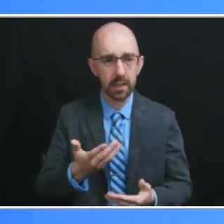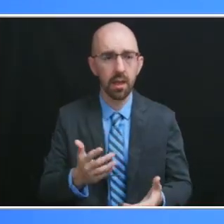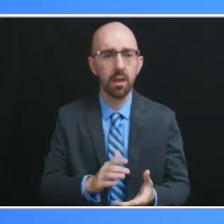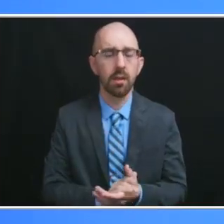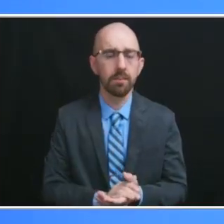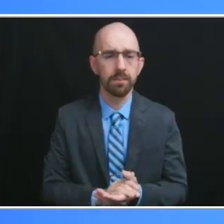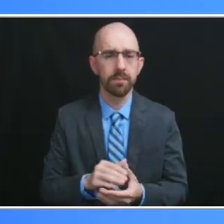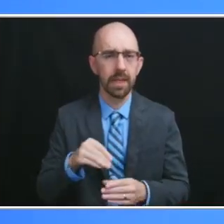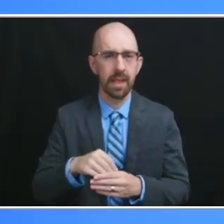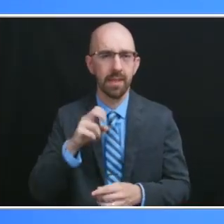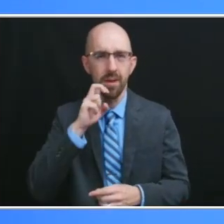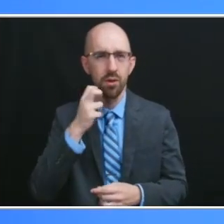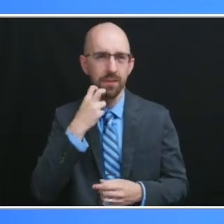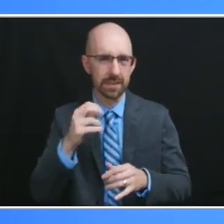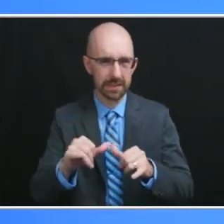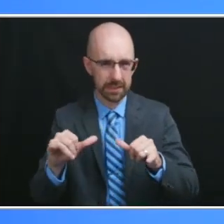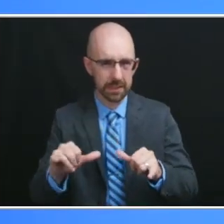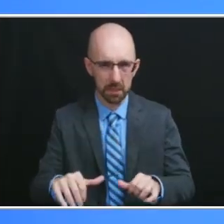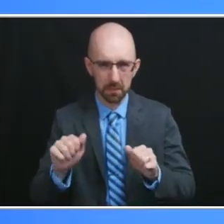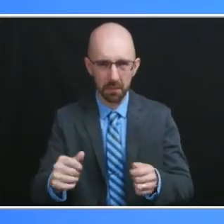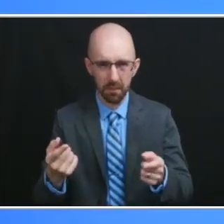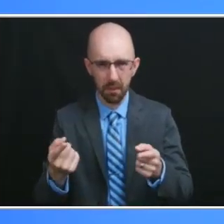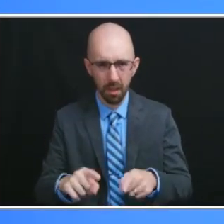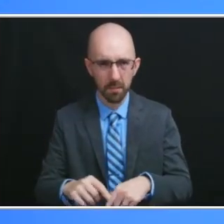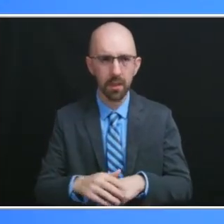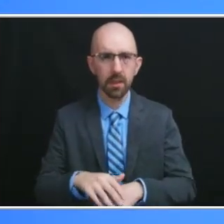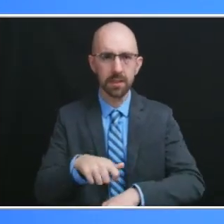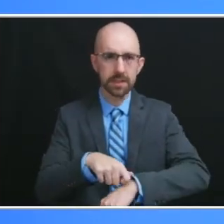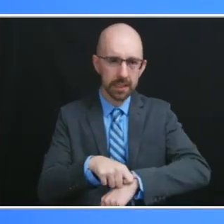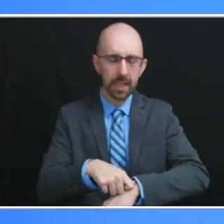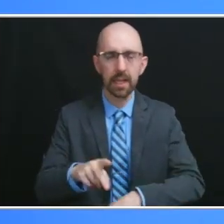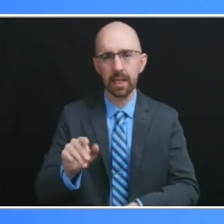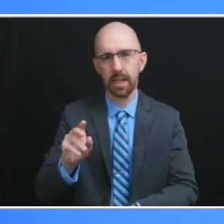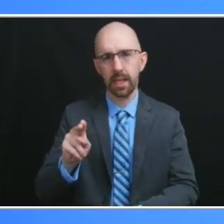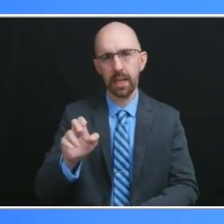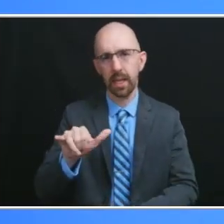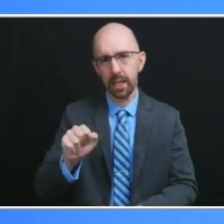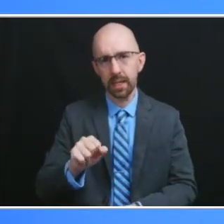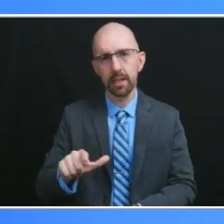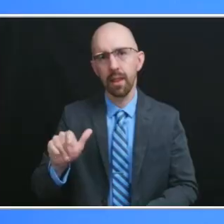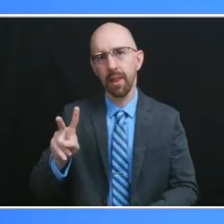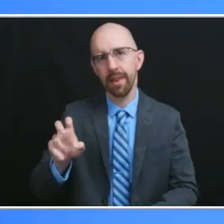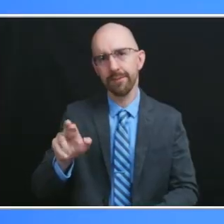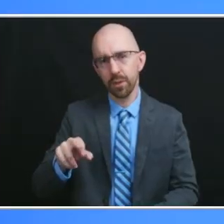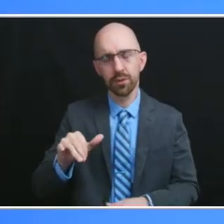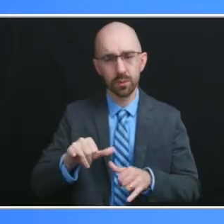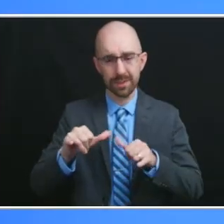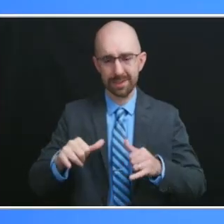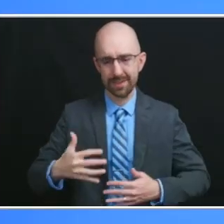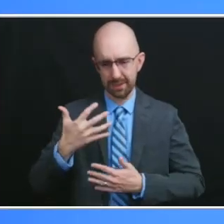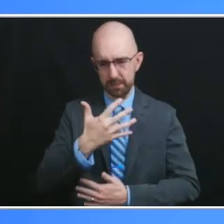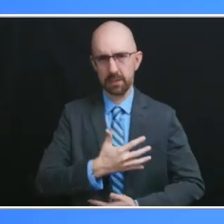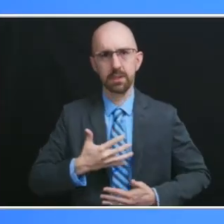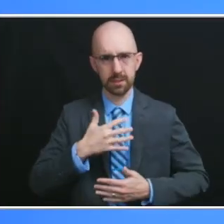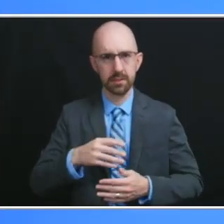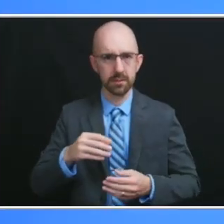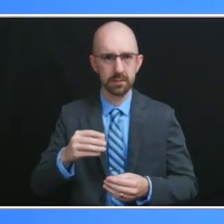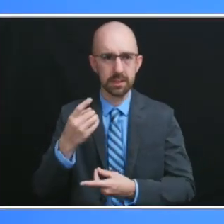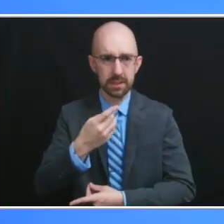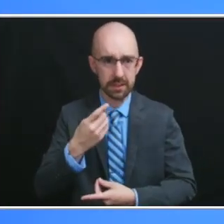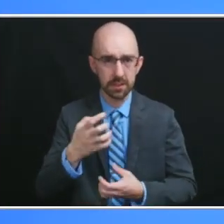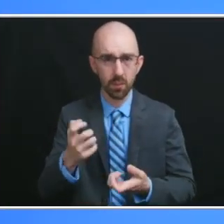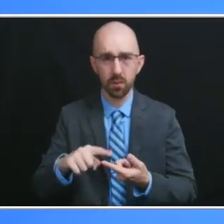nervous system, in the skin, in the kidneys, the liver. So it's a systemic disease, and collaboration